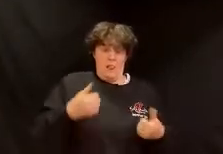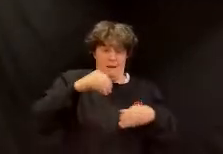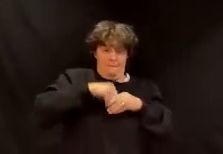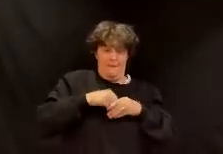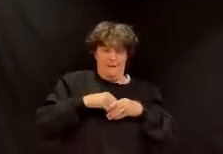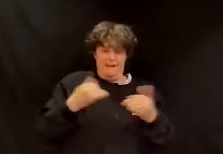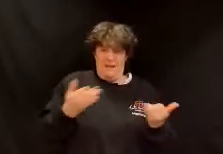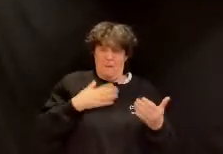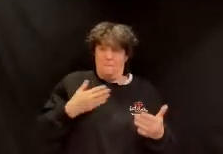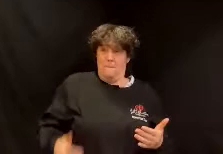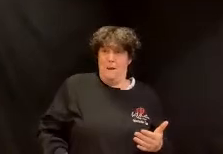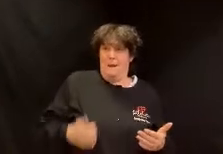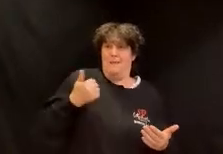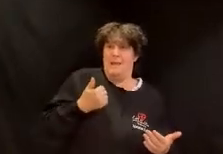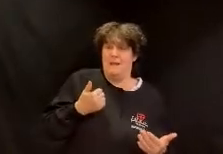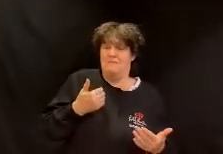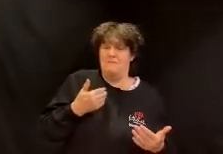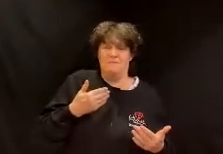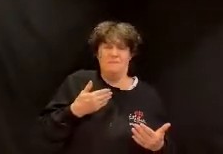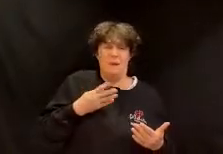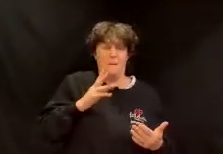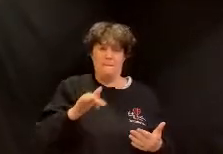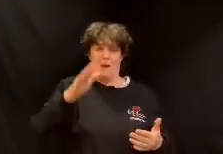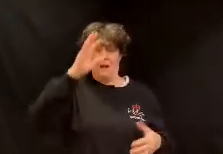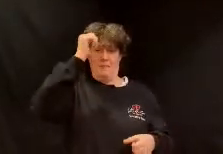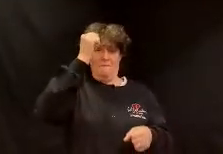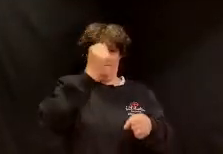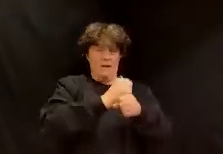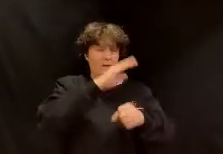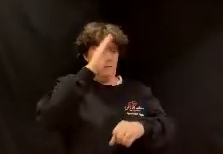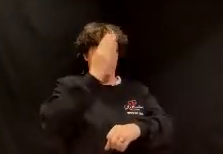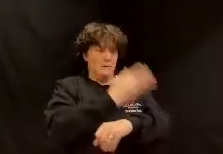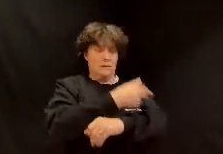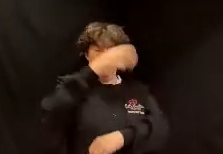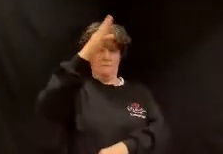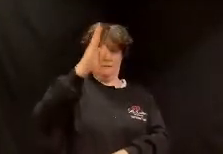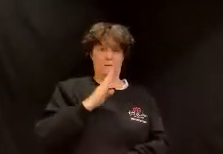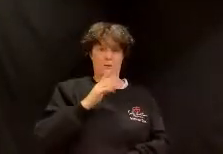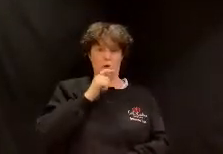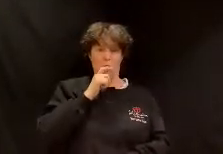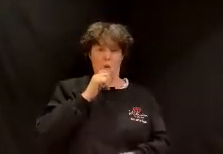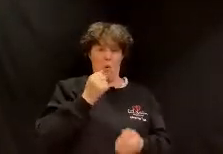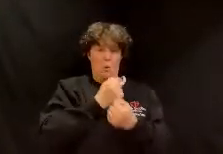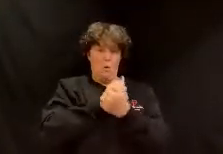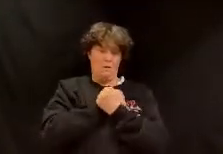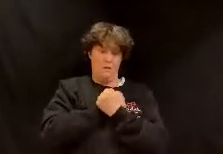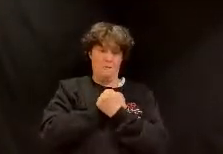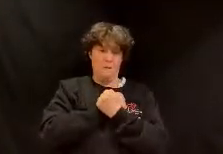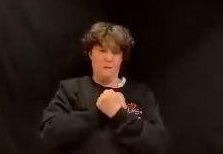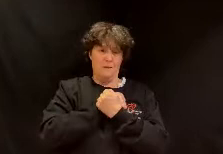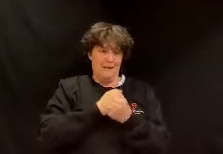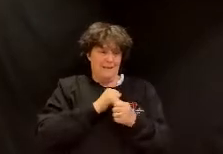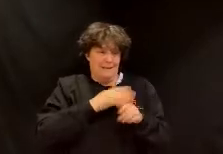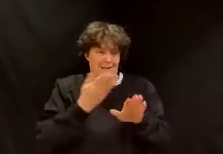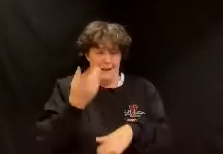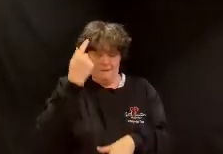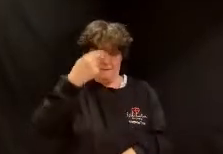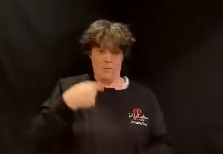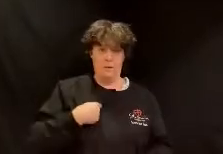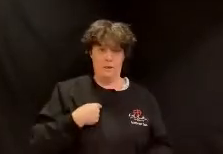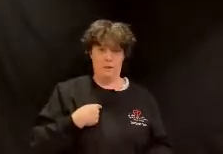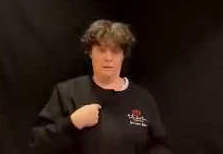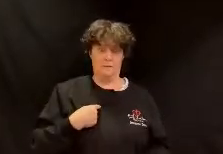I live by the faith of the Son of God who loved me and gave himself for me. Check this out. Listen to what I